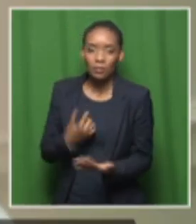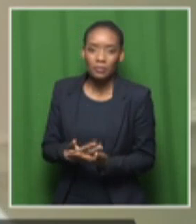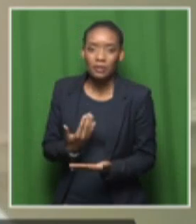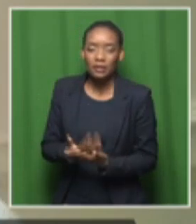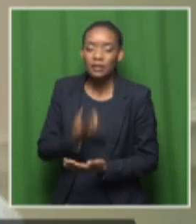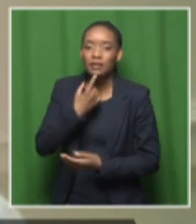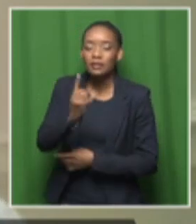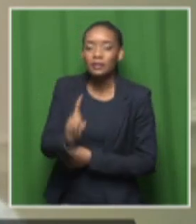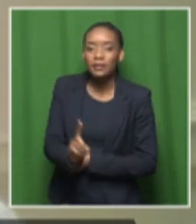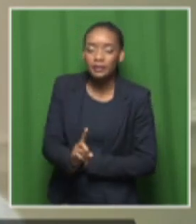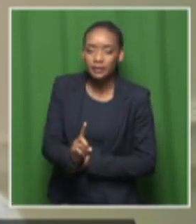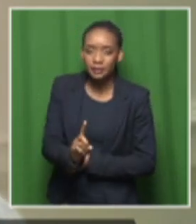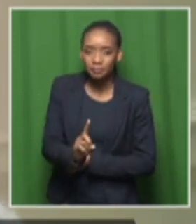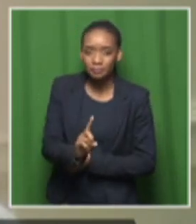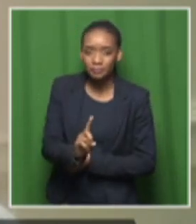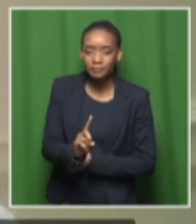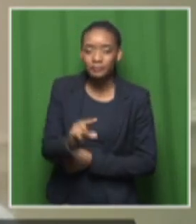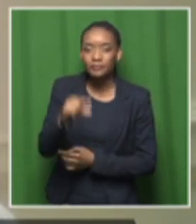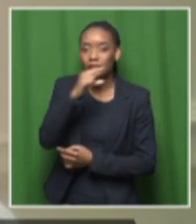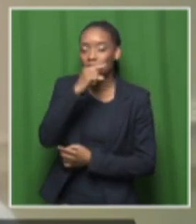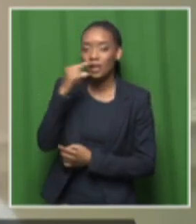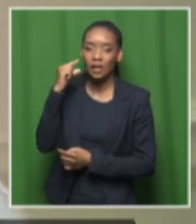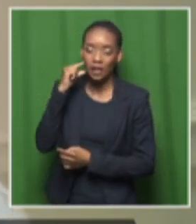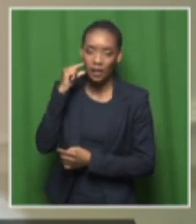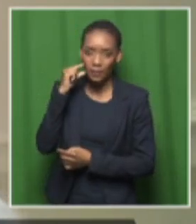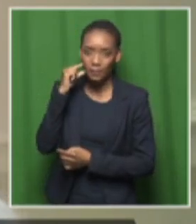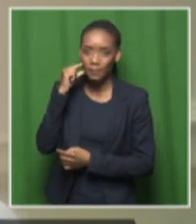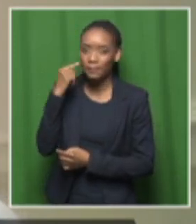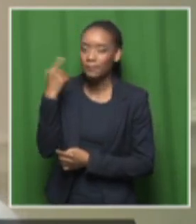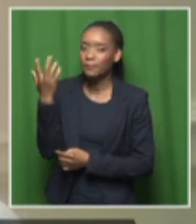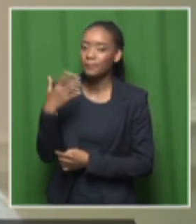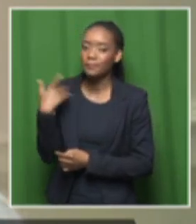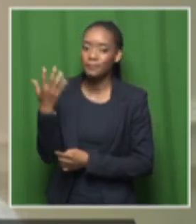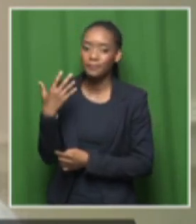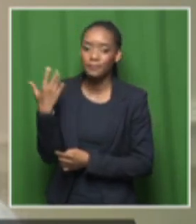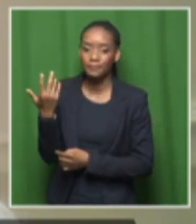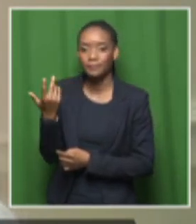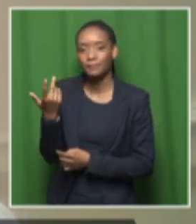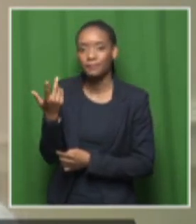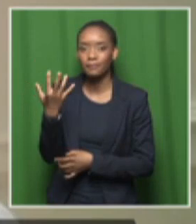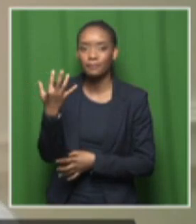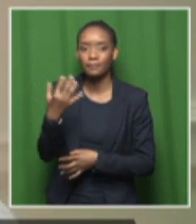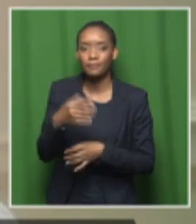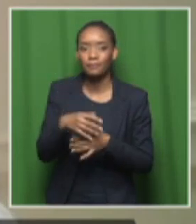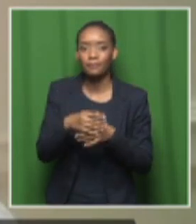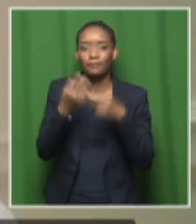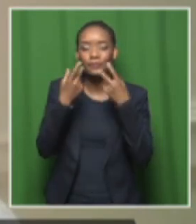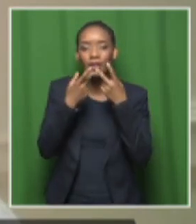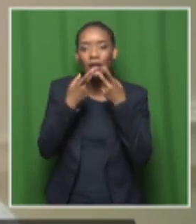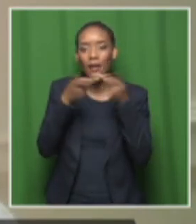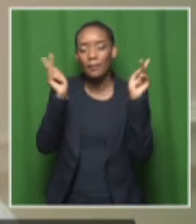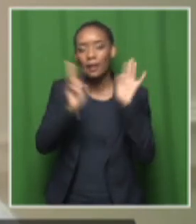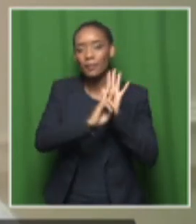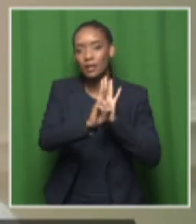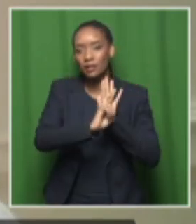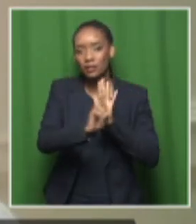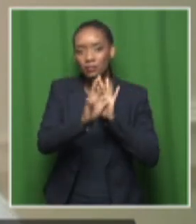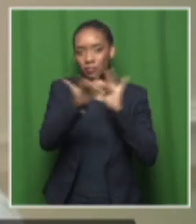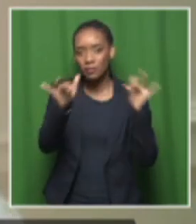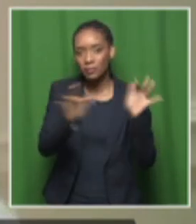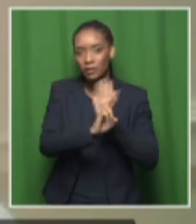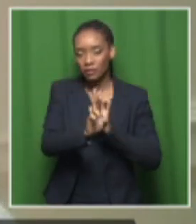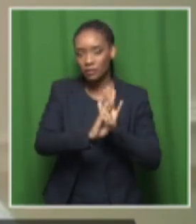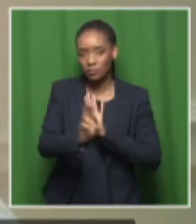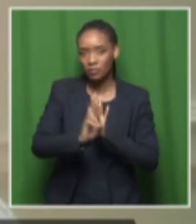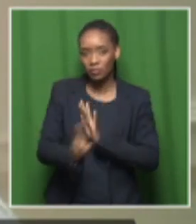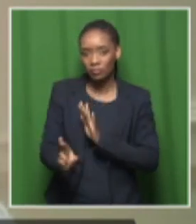there are names that points to a number of public representatives. I